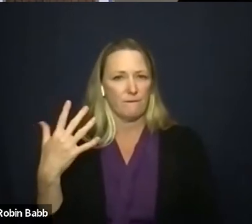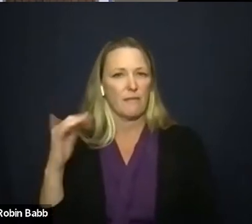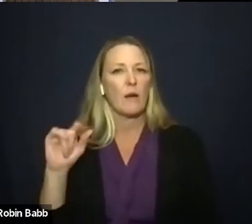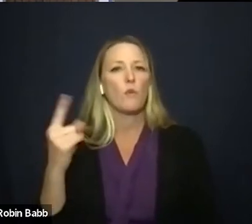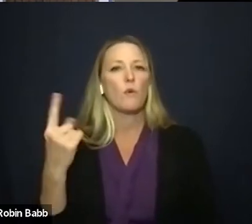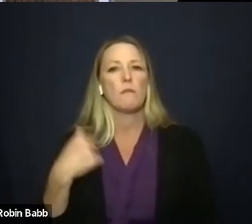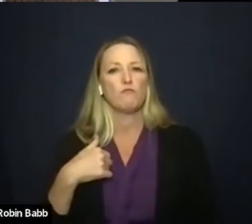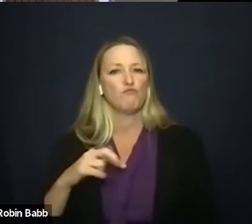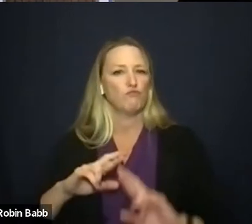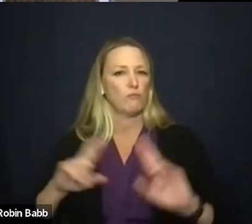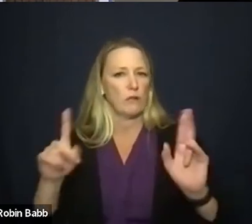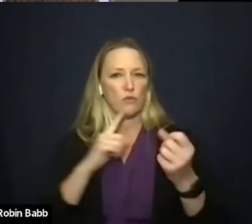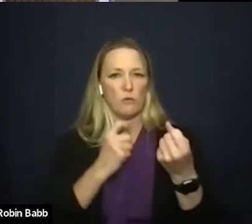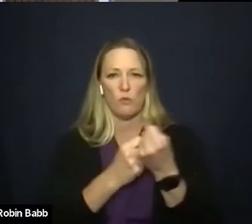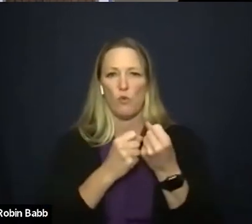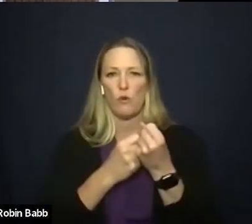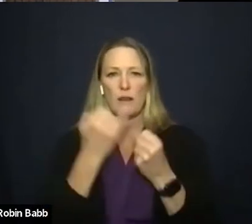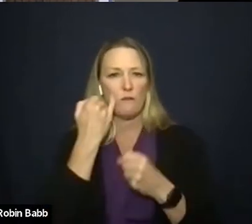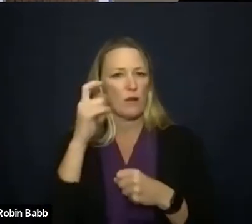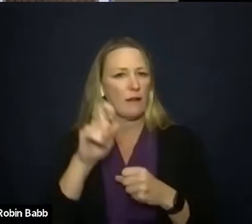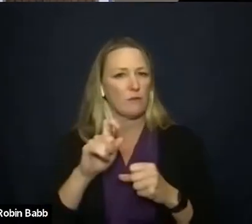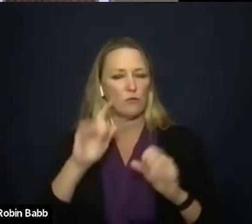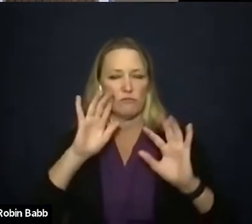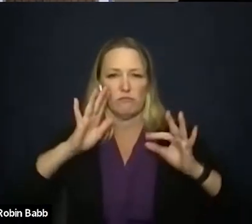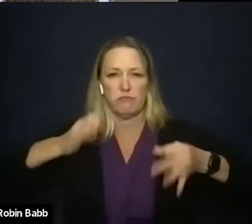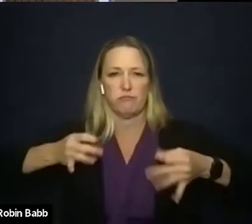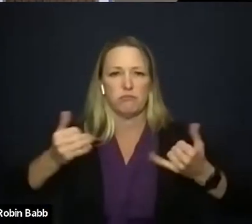support if we need to make that decision tonight